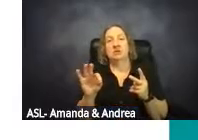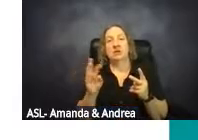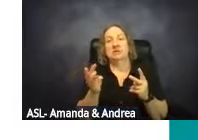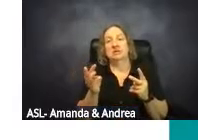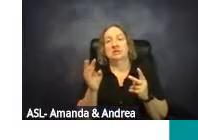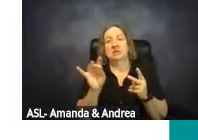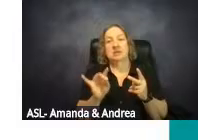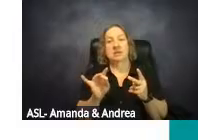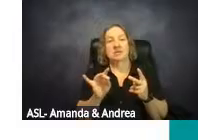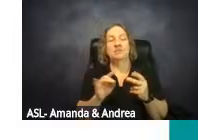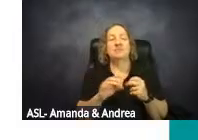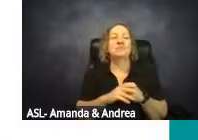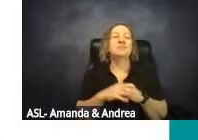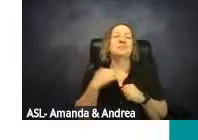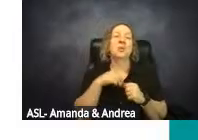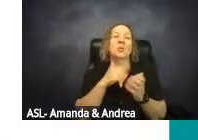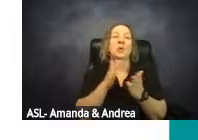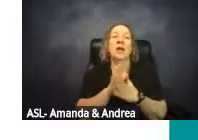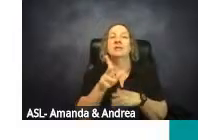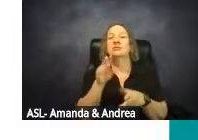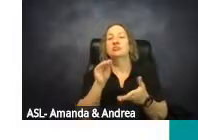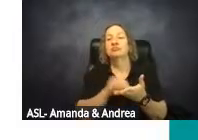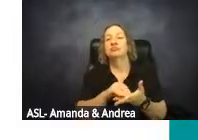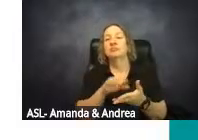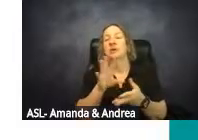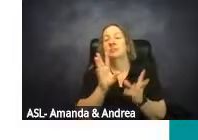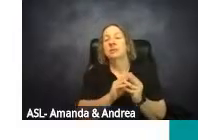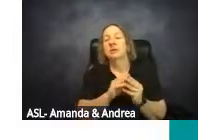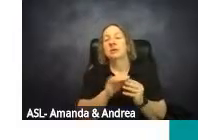408-638-0968. We ask that you enter meeting ID